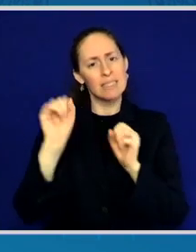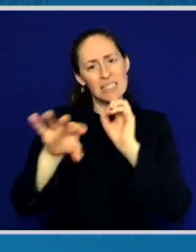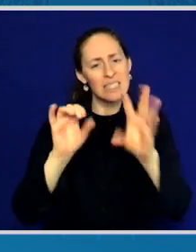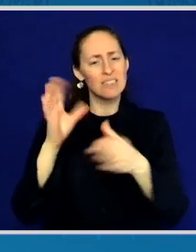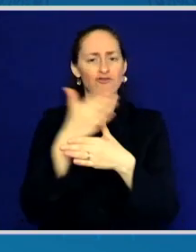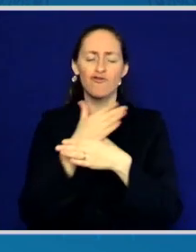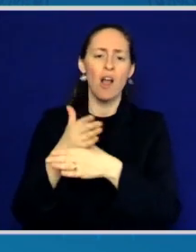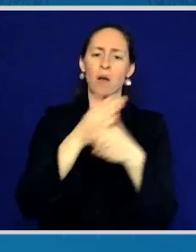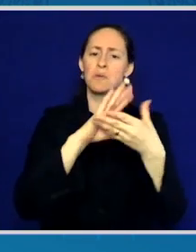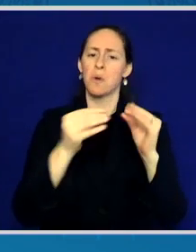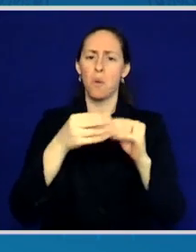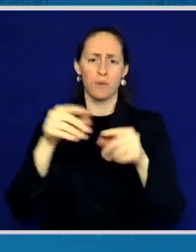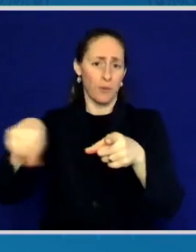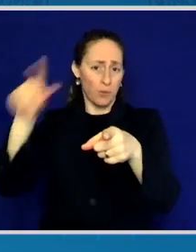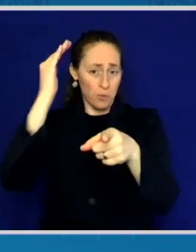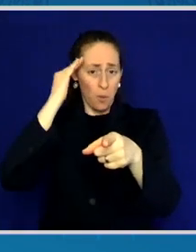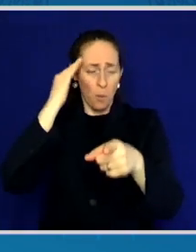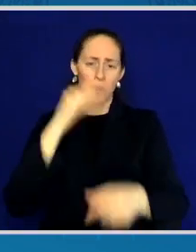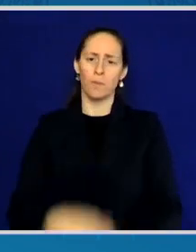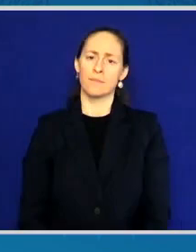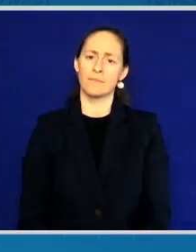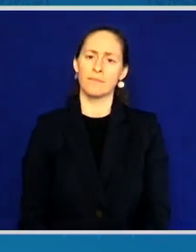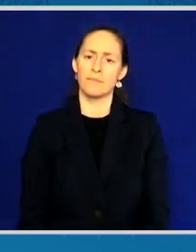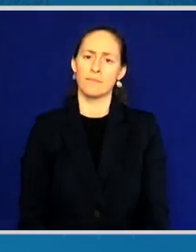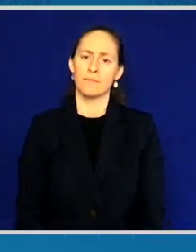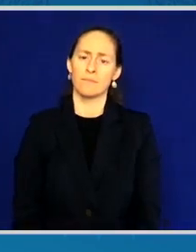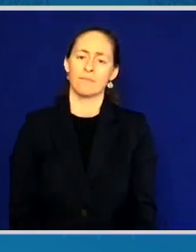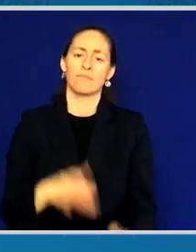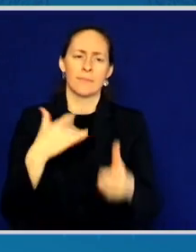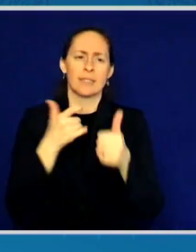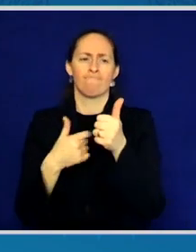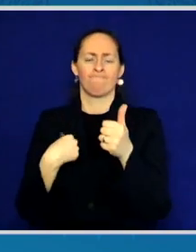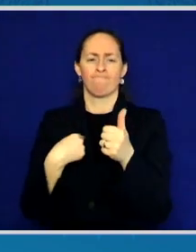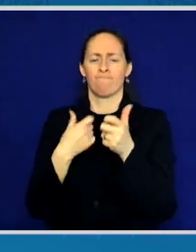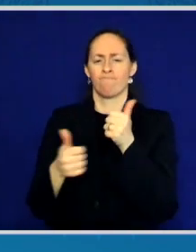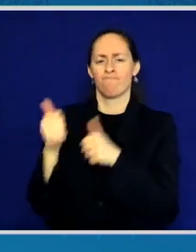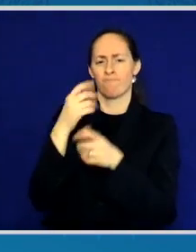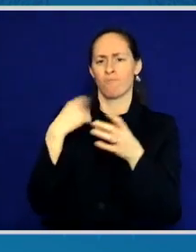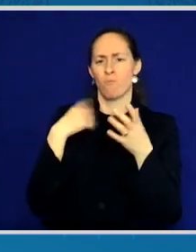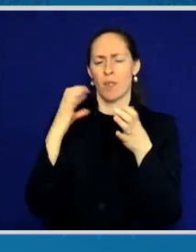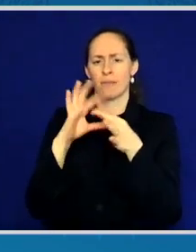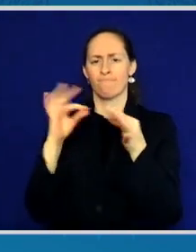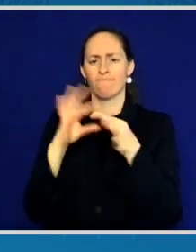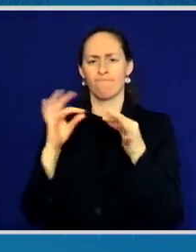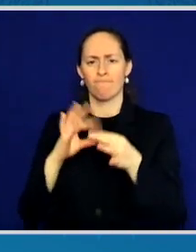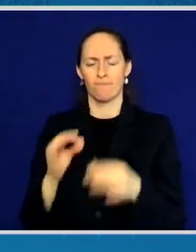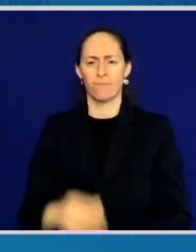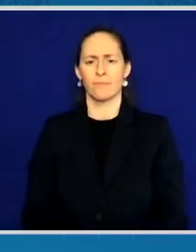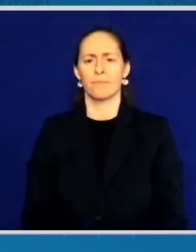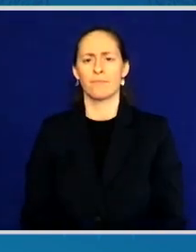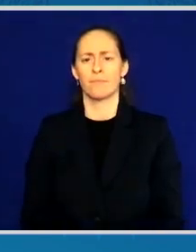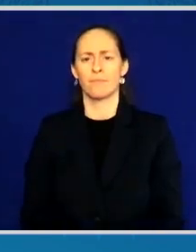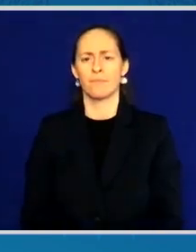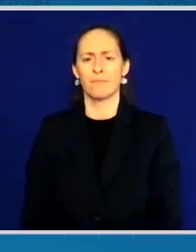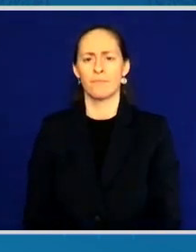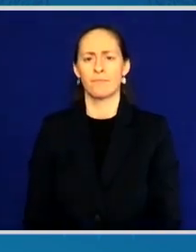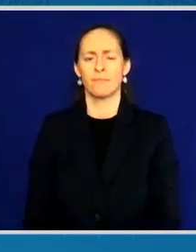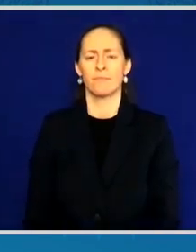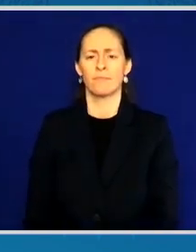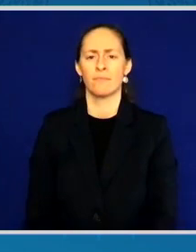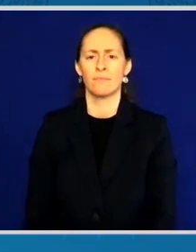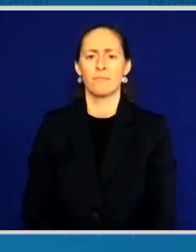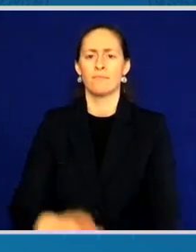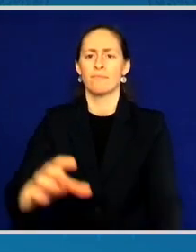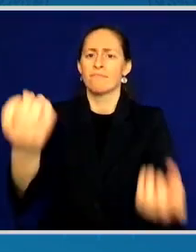Eddie. Troy, far too many of your workers face the dangers at work of exposure to this virus, especially over the